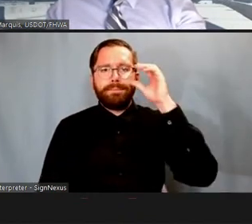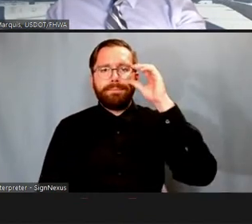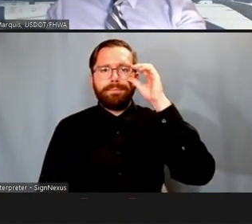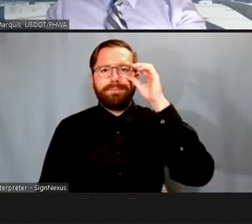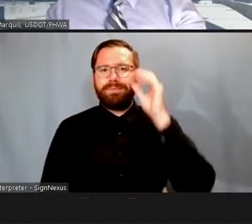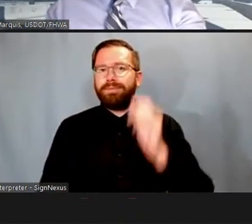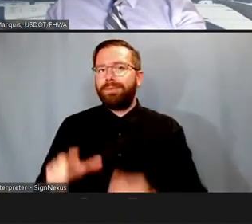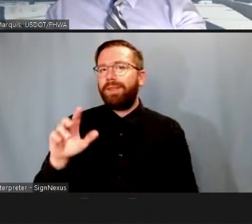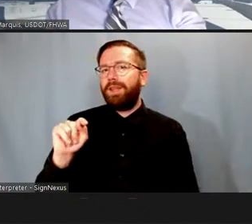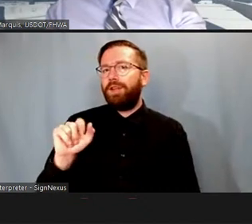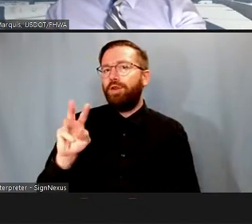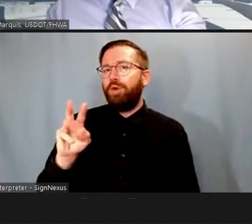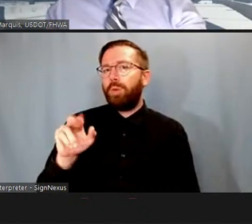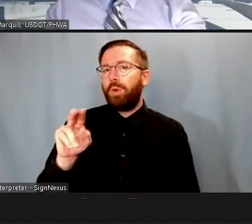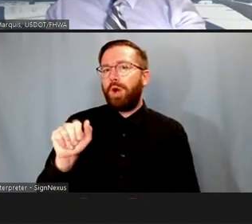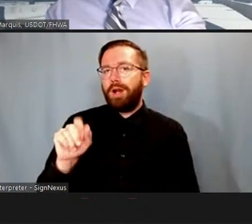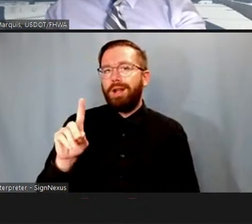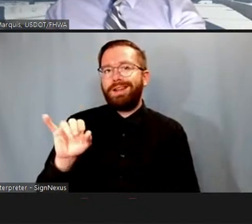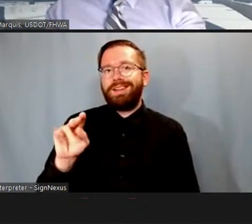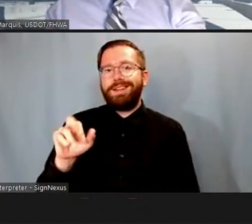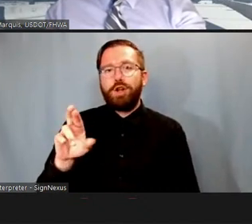tawana dinard